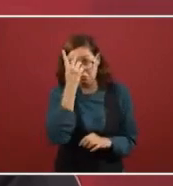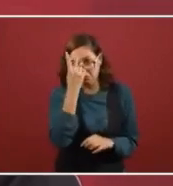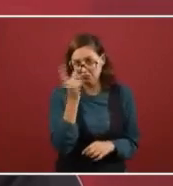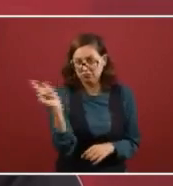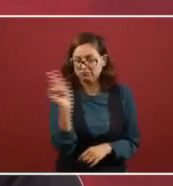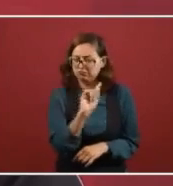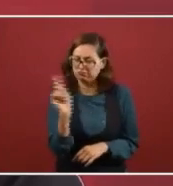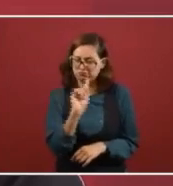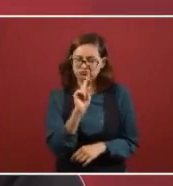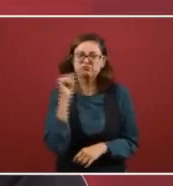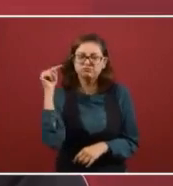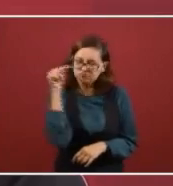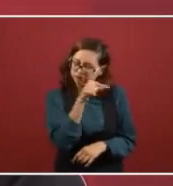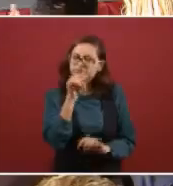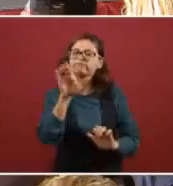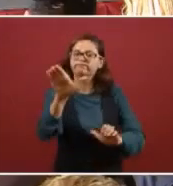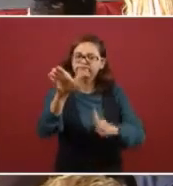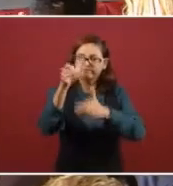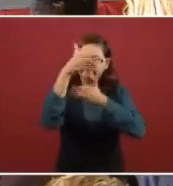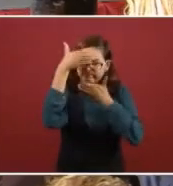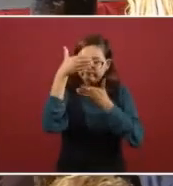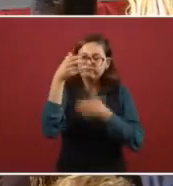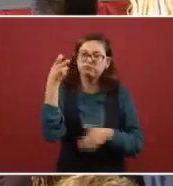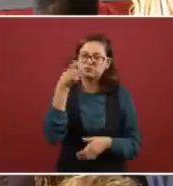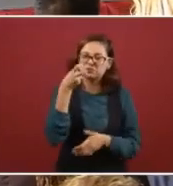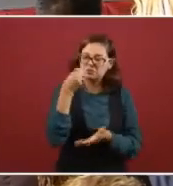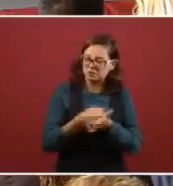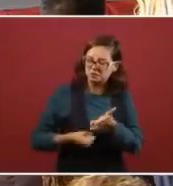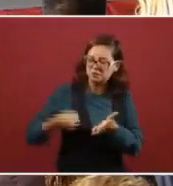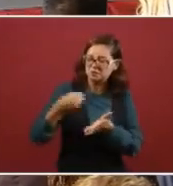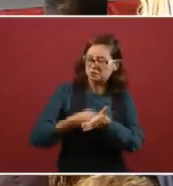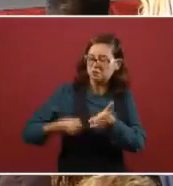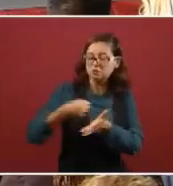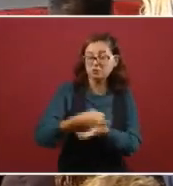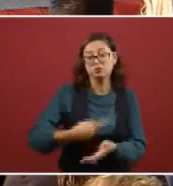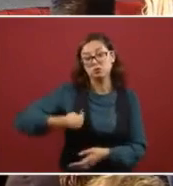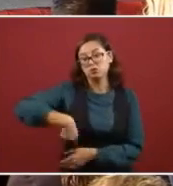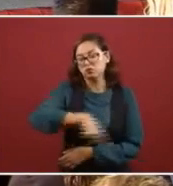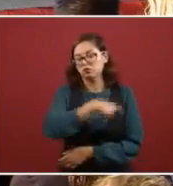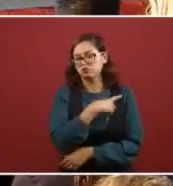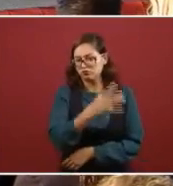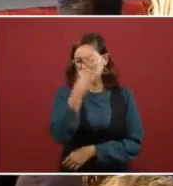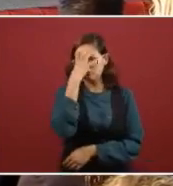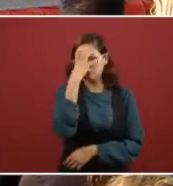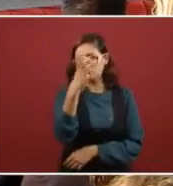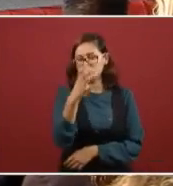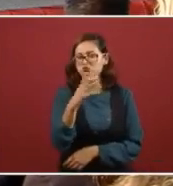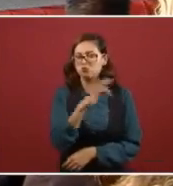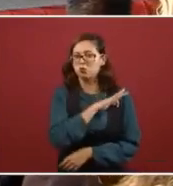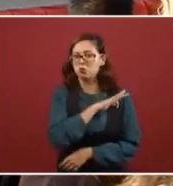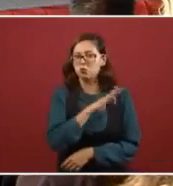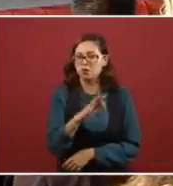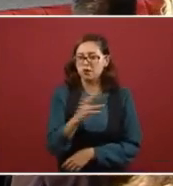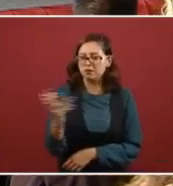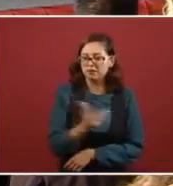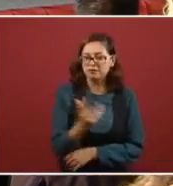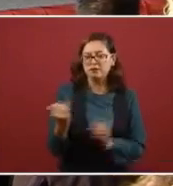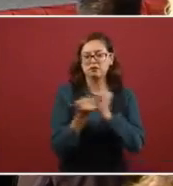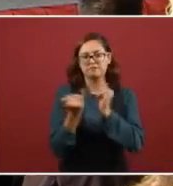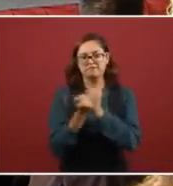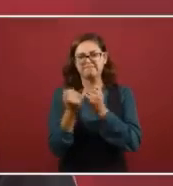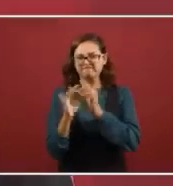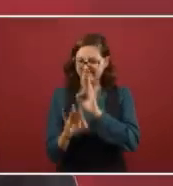of the whole matter. We don't think it's just a singled out incident, but we want the